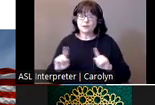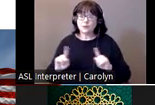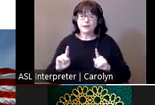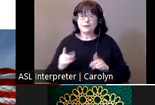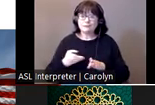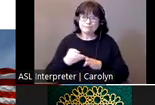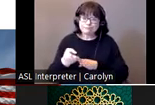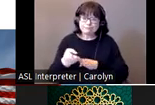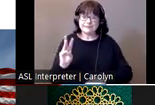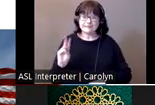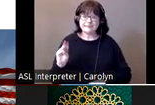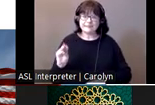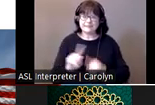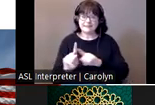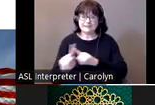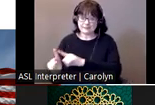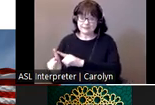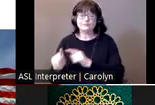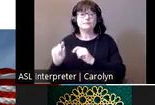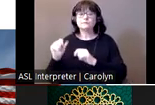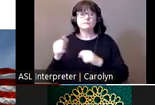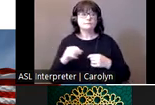Denver, private university offering